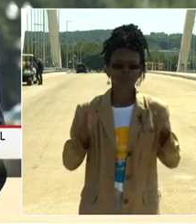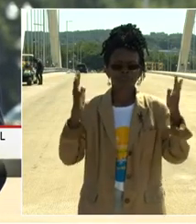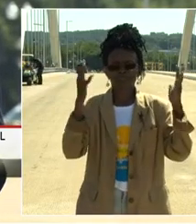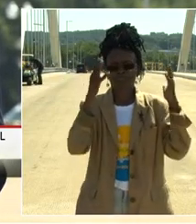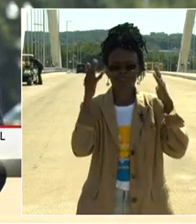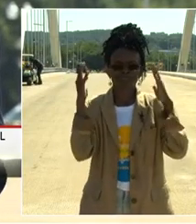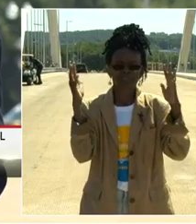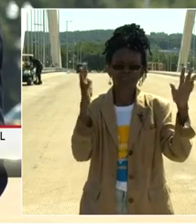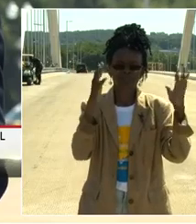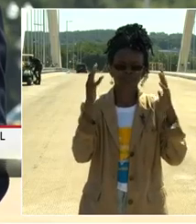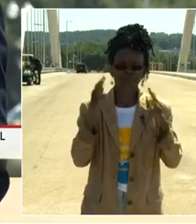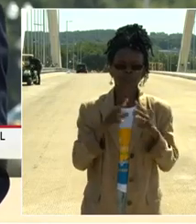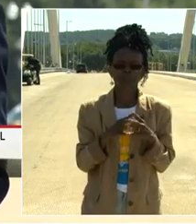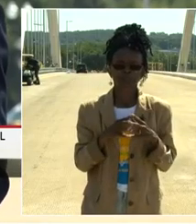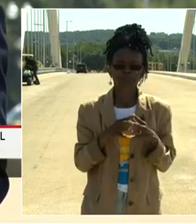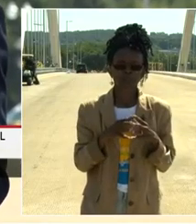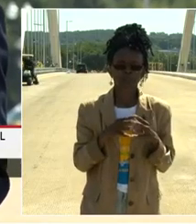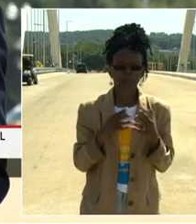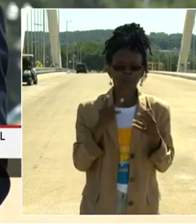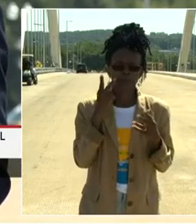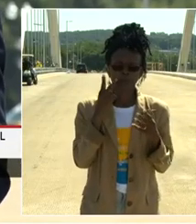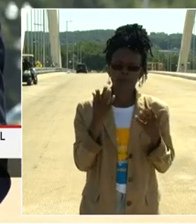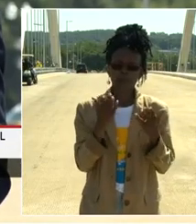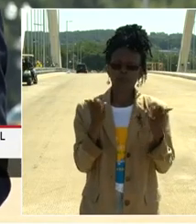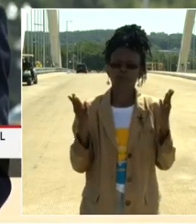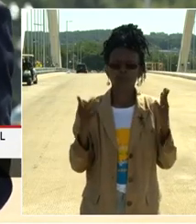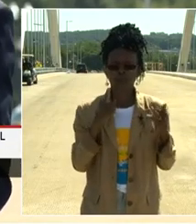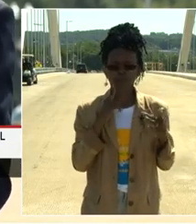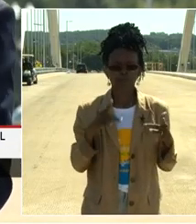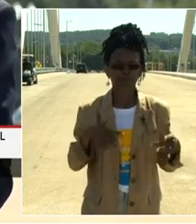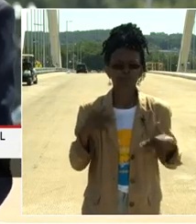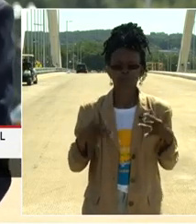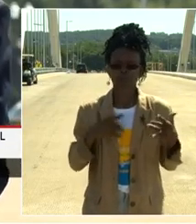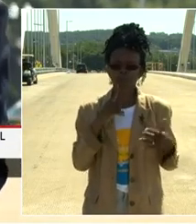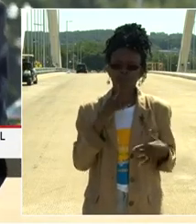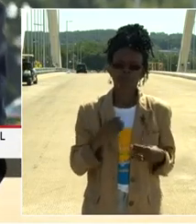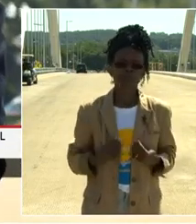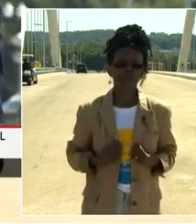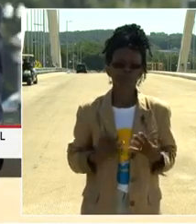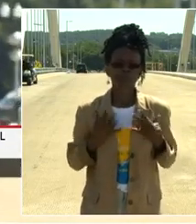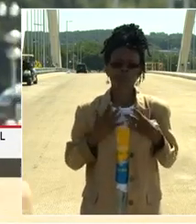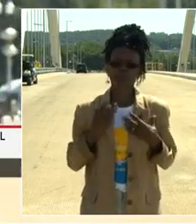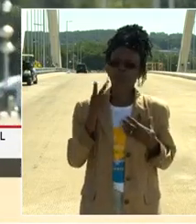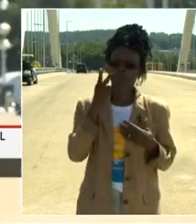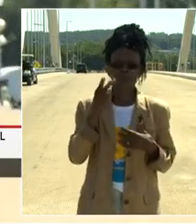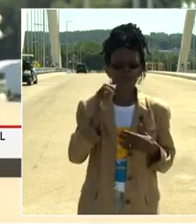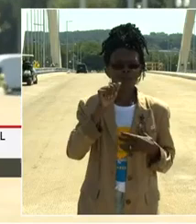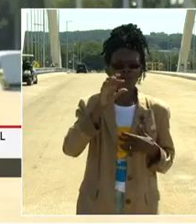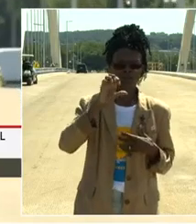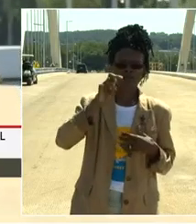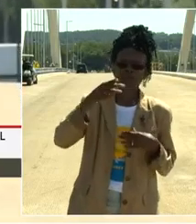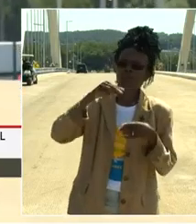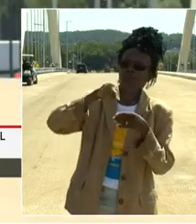And as you look at that, you soar in that archway